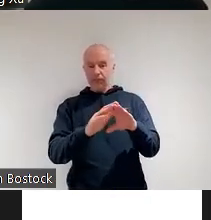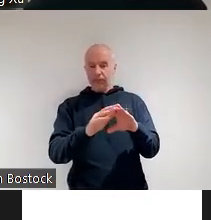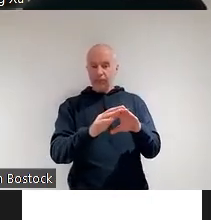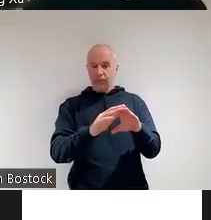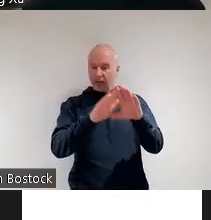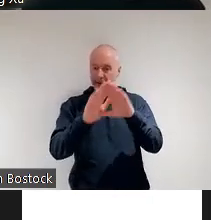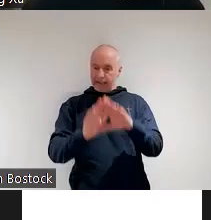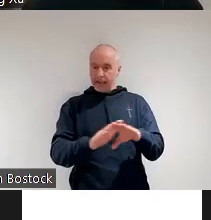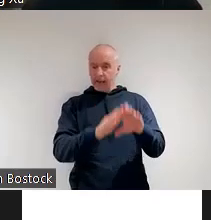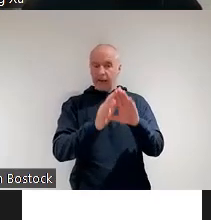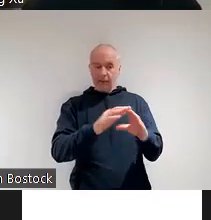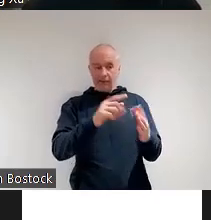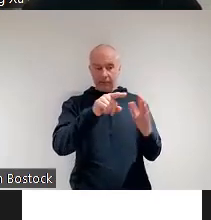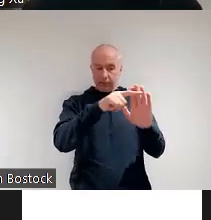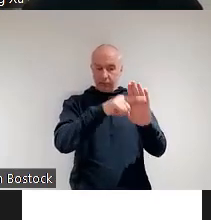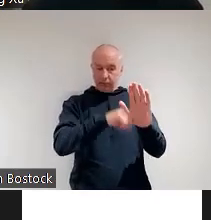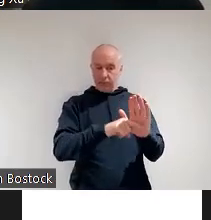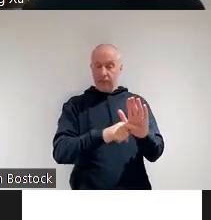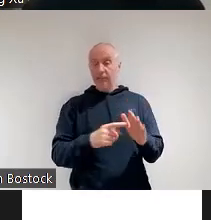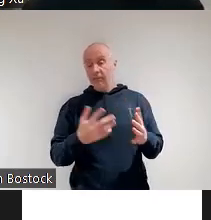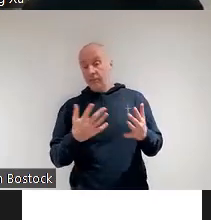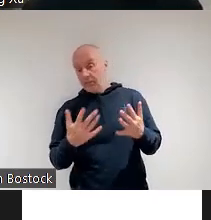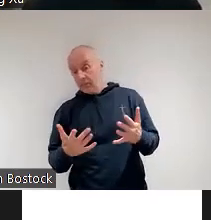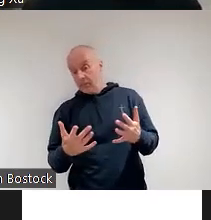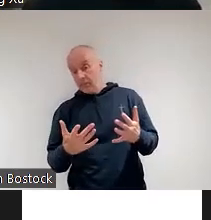problem anymore.